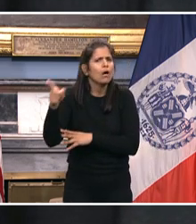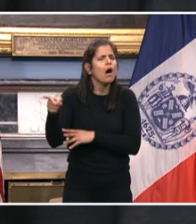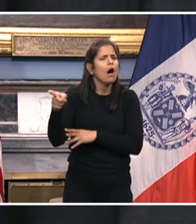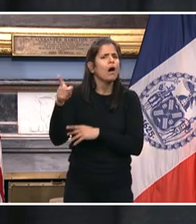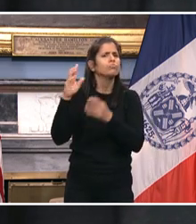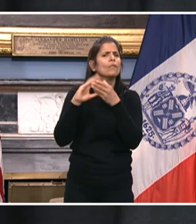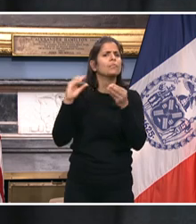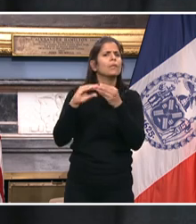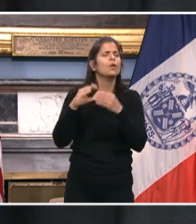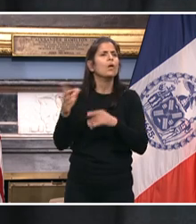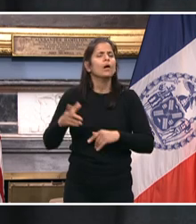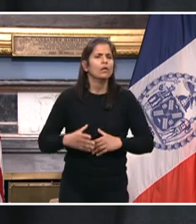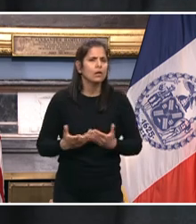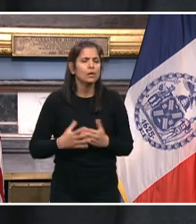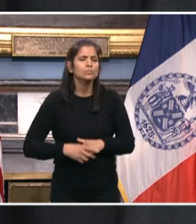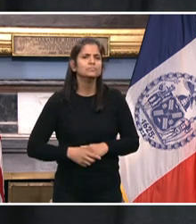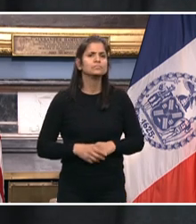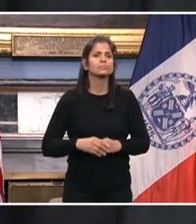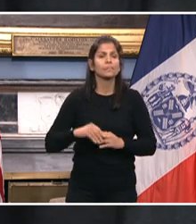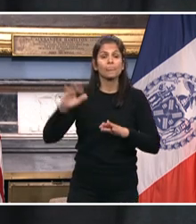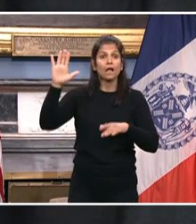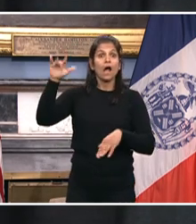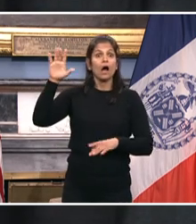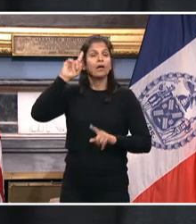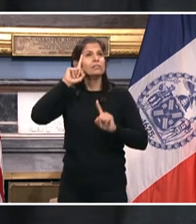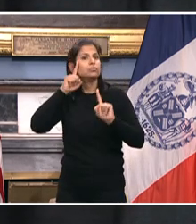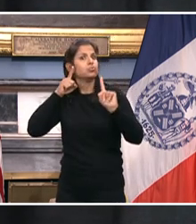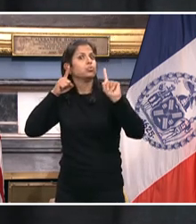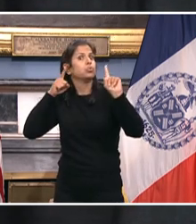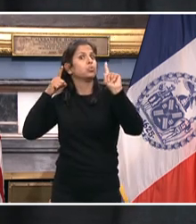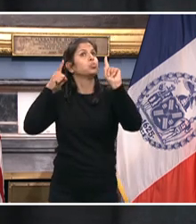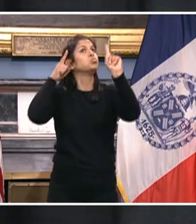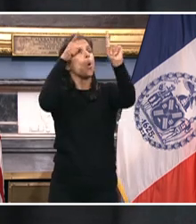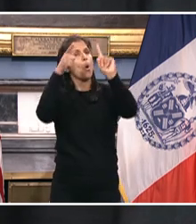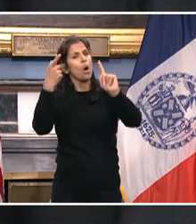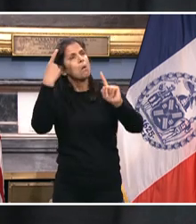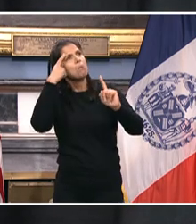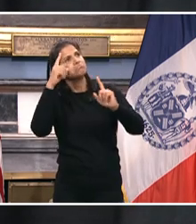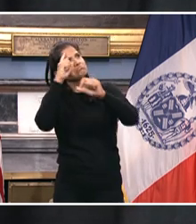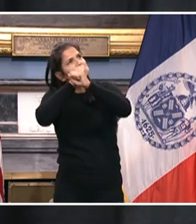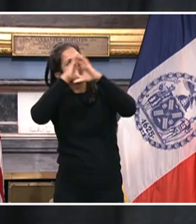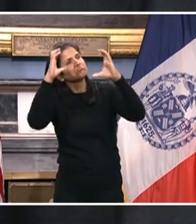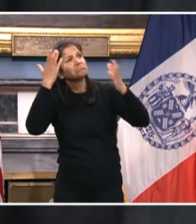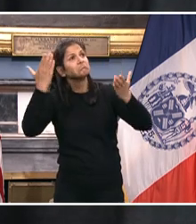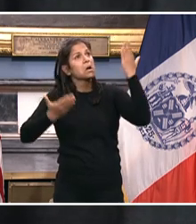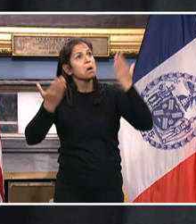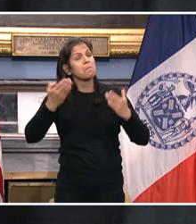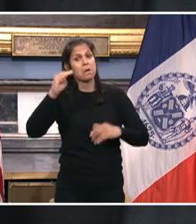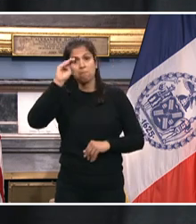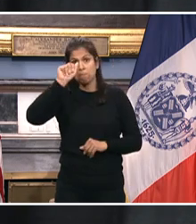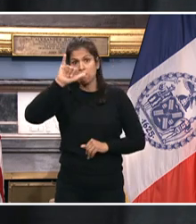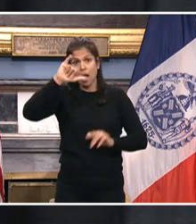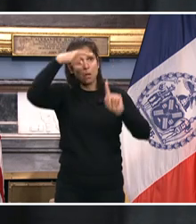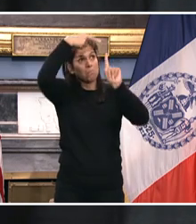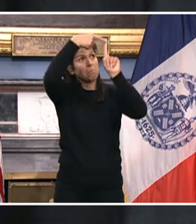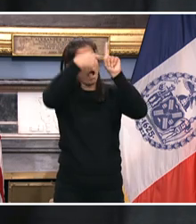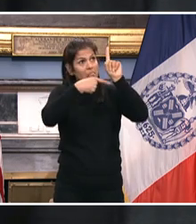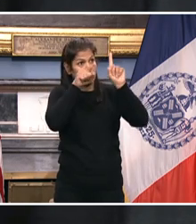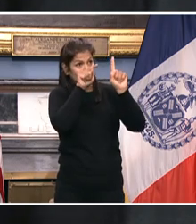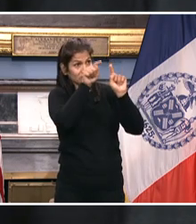to normal to get to the low-level transition. No, that's... But anyway, if you could clarify. Yeah. And also, what is mid-May that we